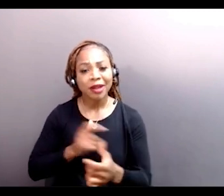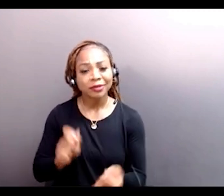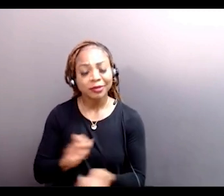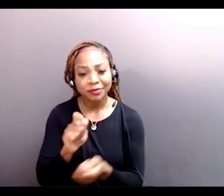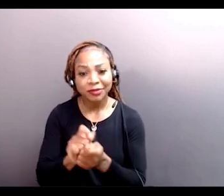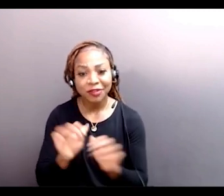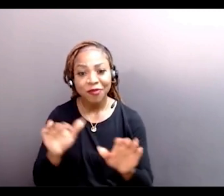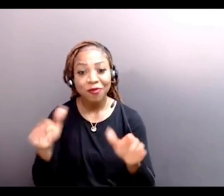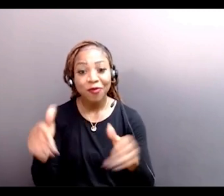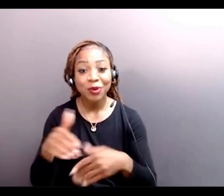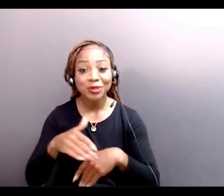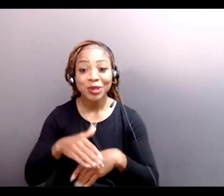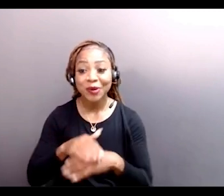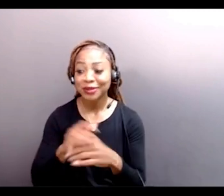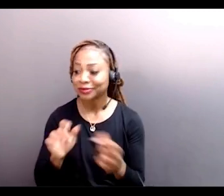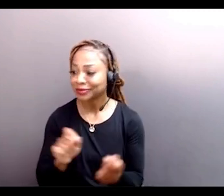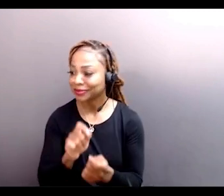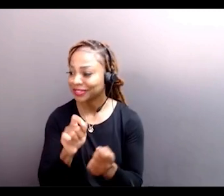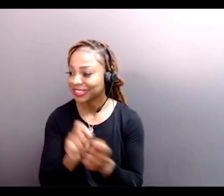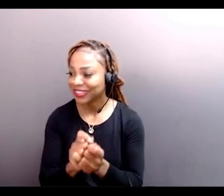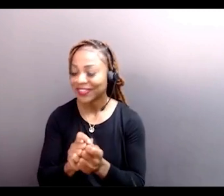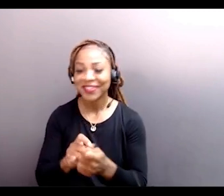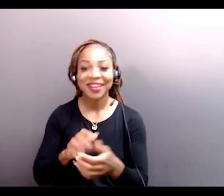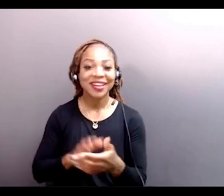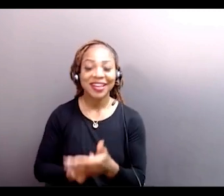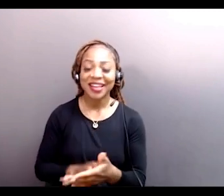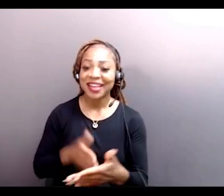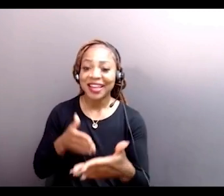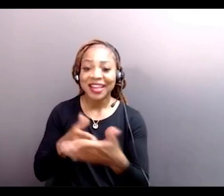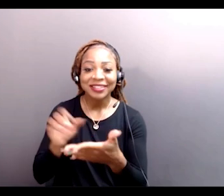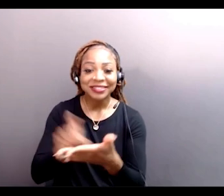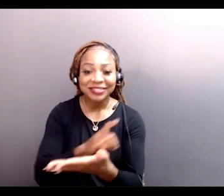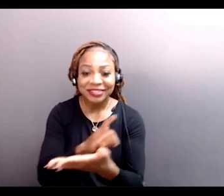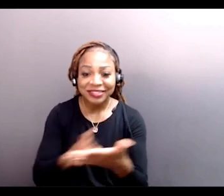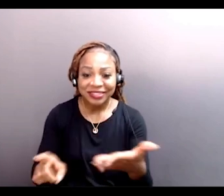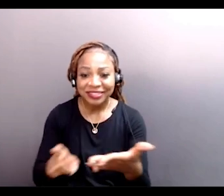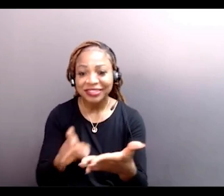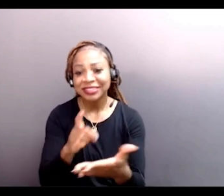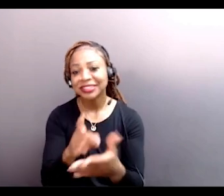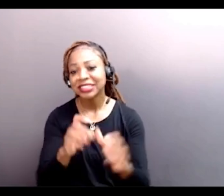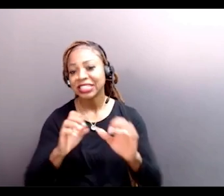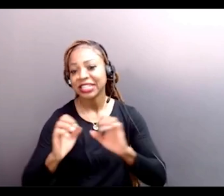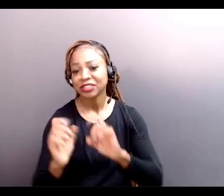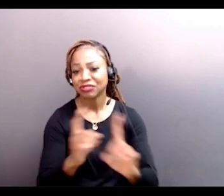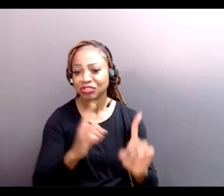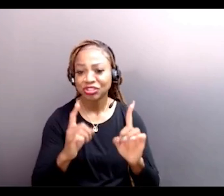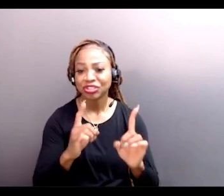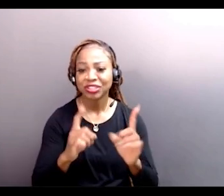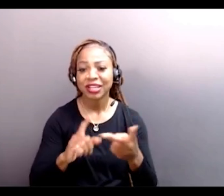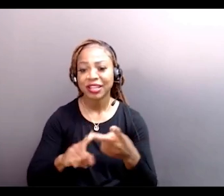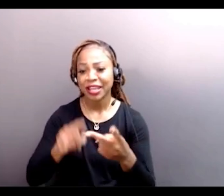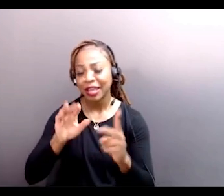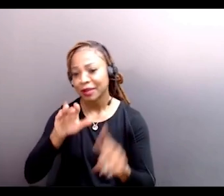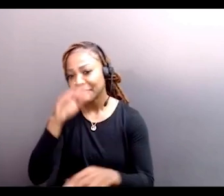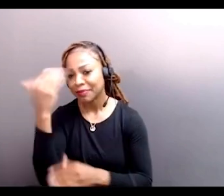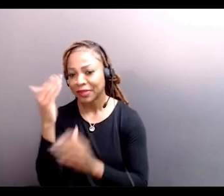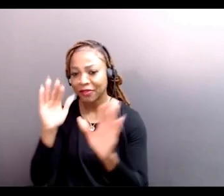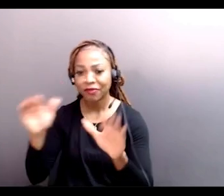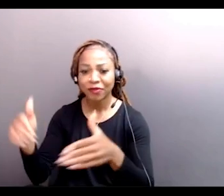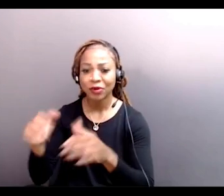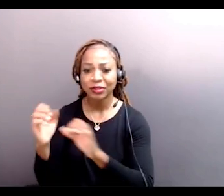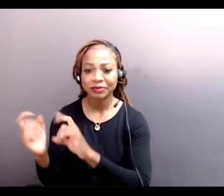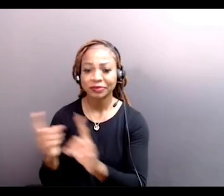and focusing on specific anti-racist pedagogies and Black-focused pedagogies. So you'll see a Black